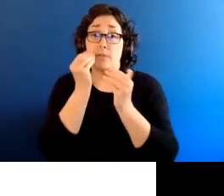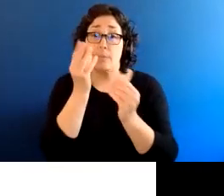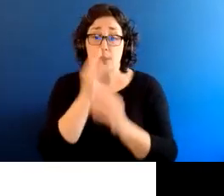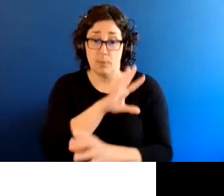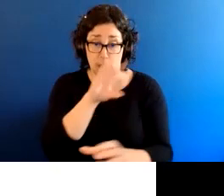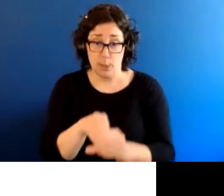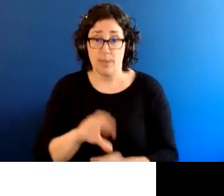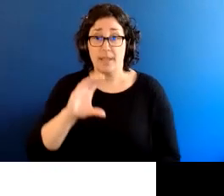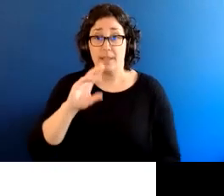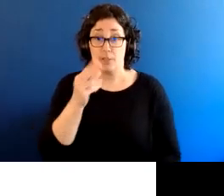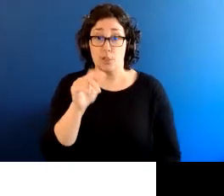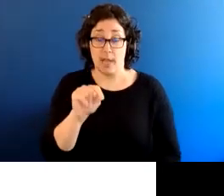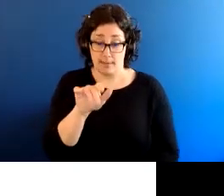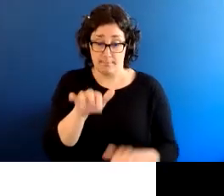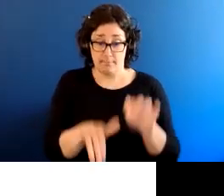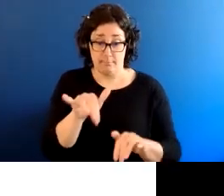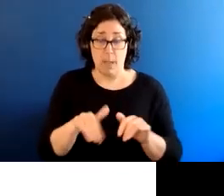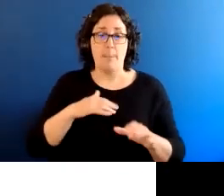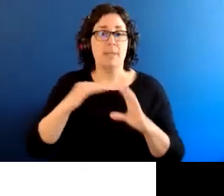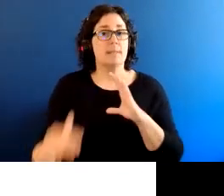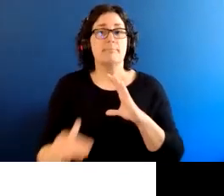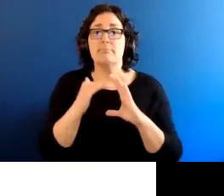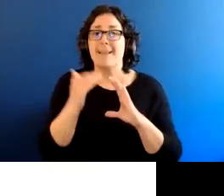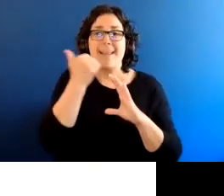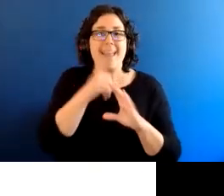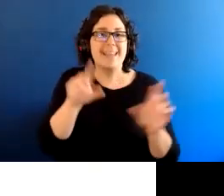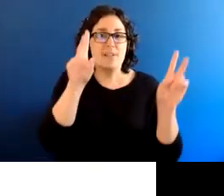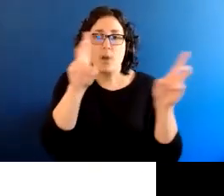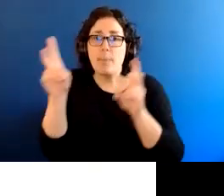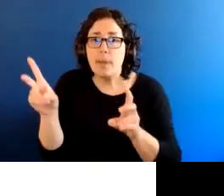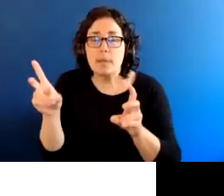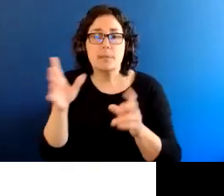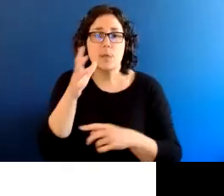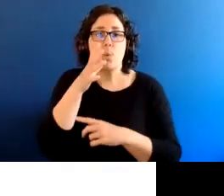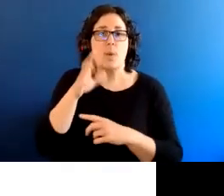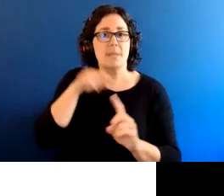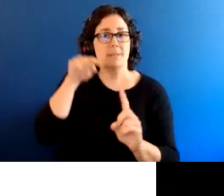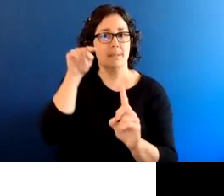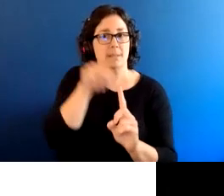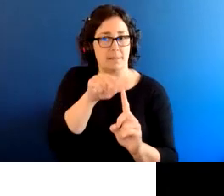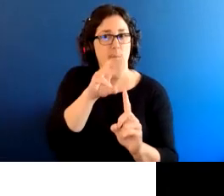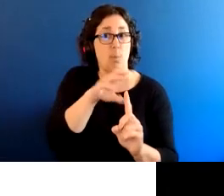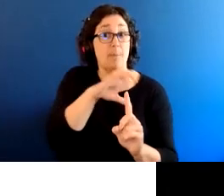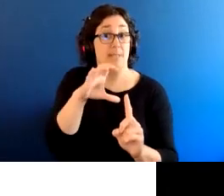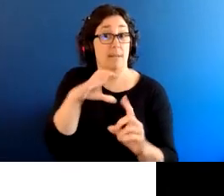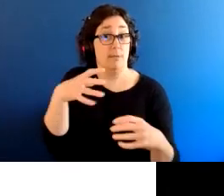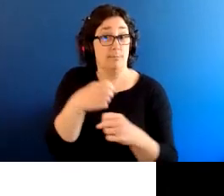chat, and you can send me any topics that you want Women's Enterprise Center to cover.